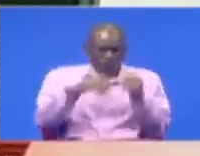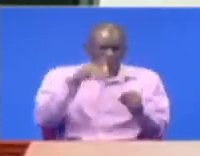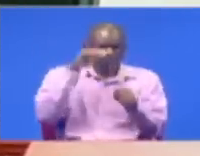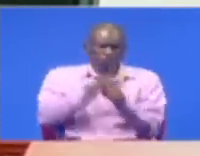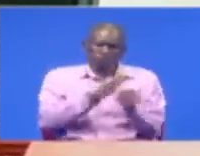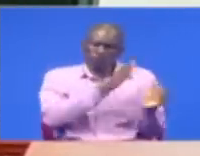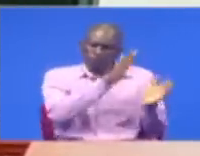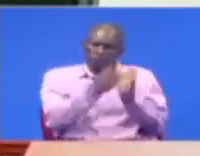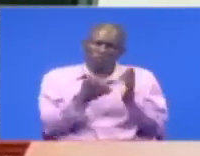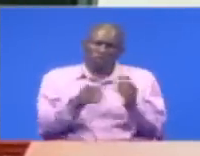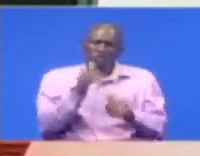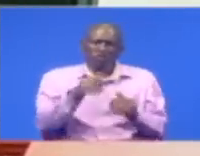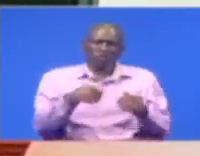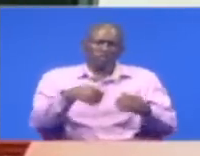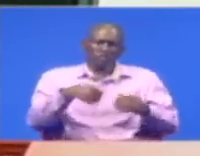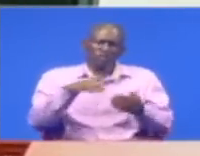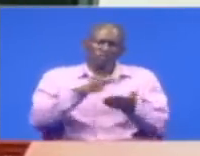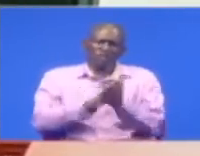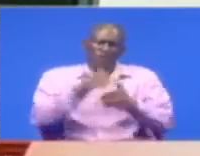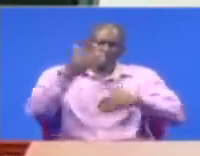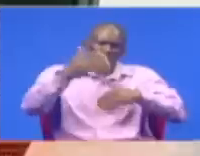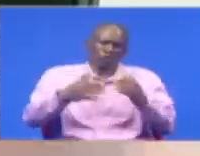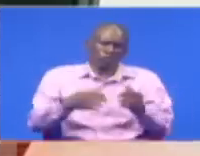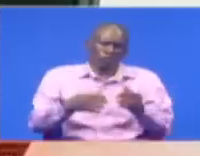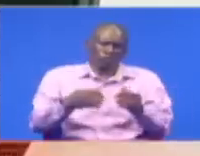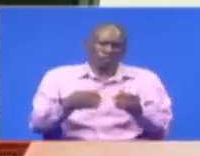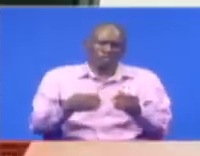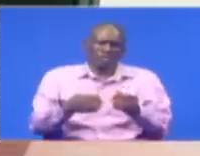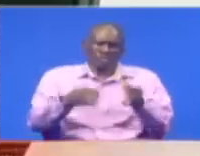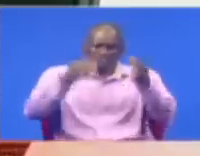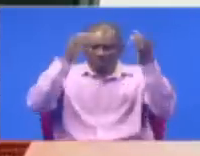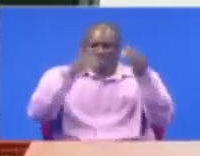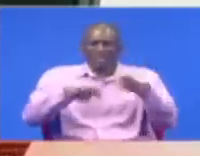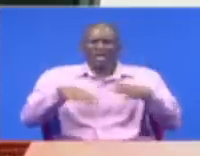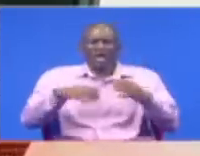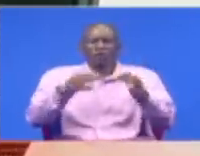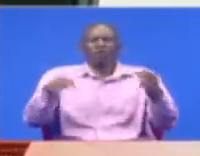that becomes almost determinative to how long the process will